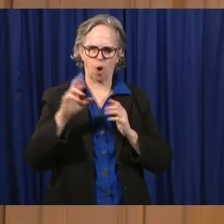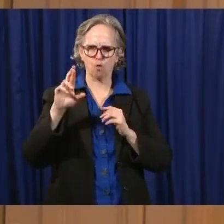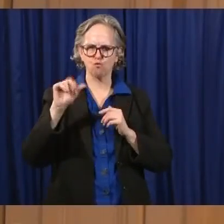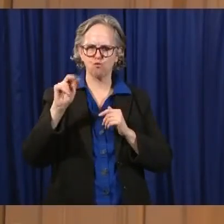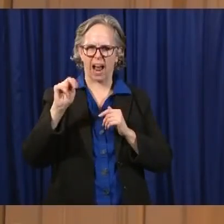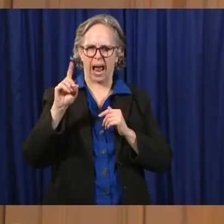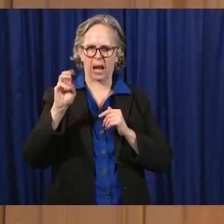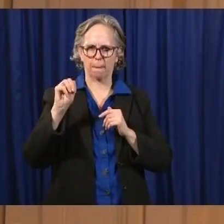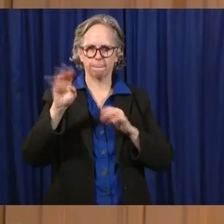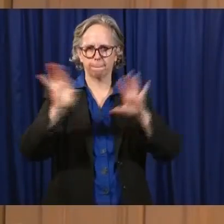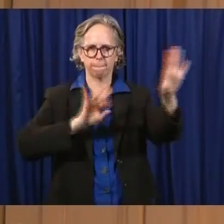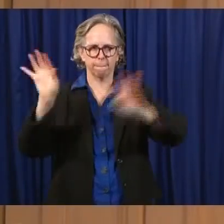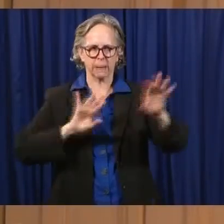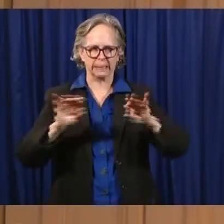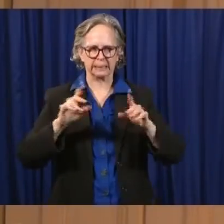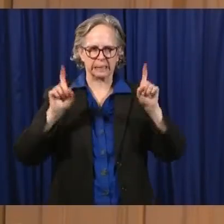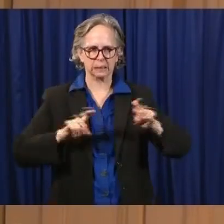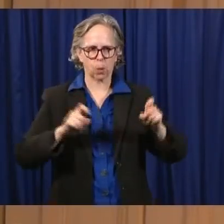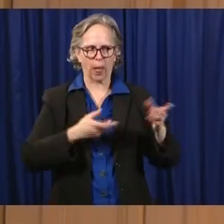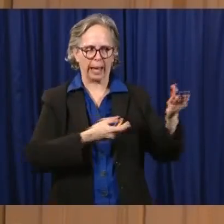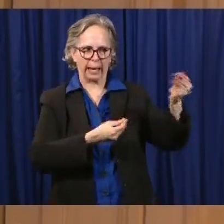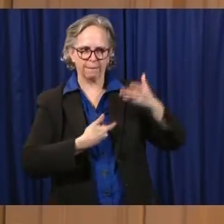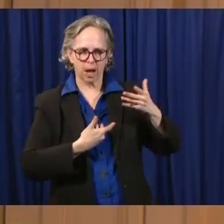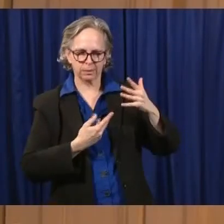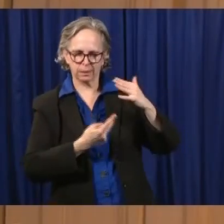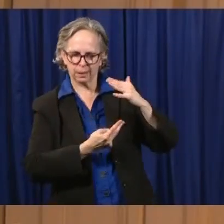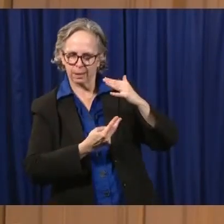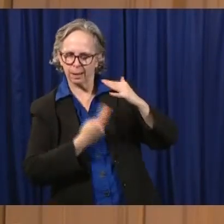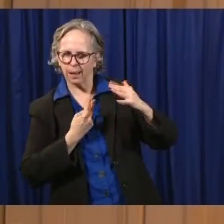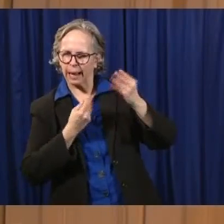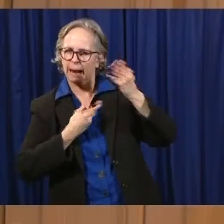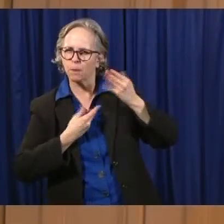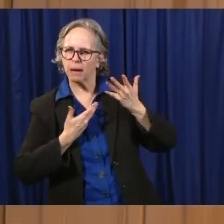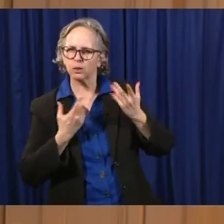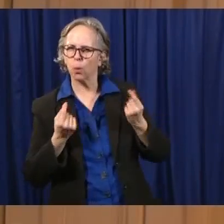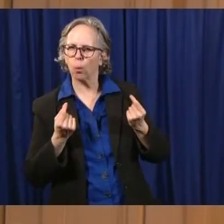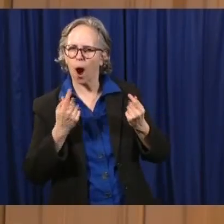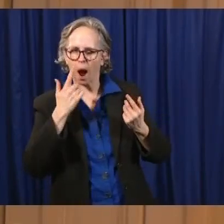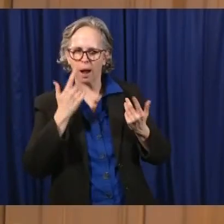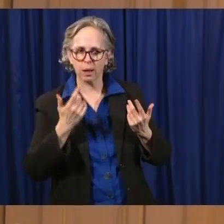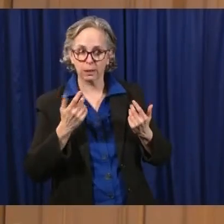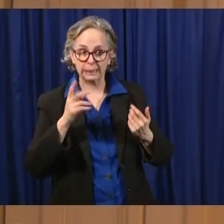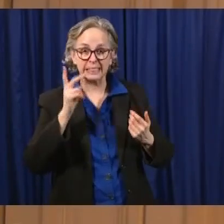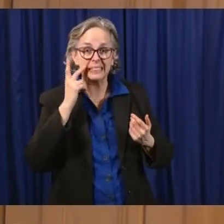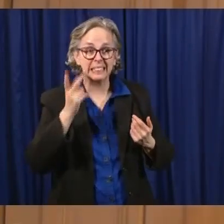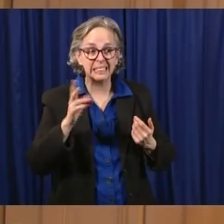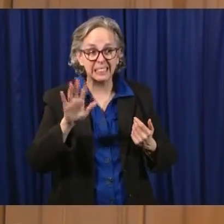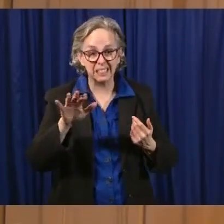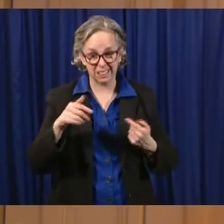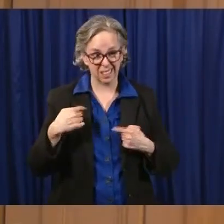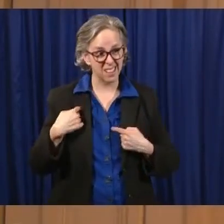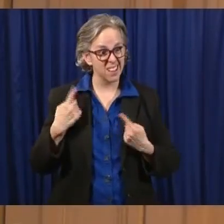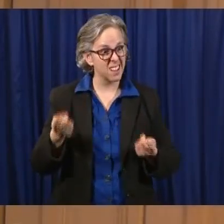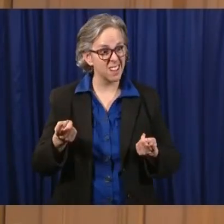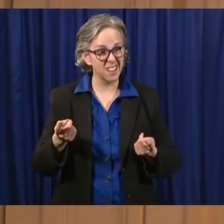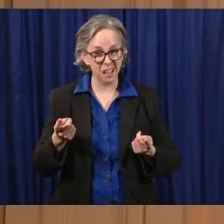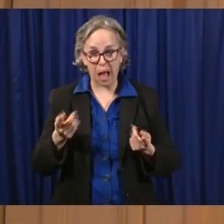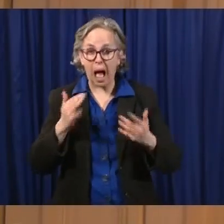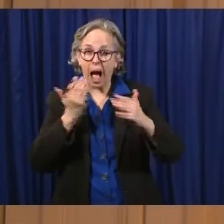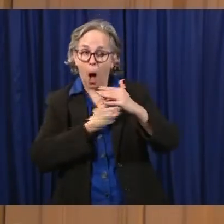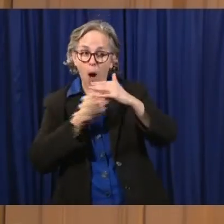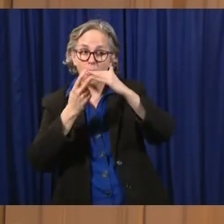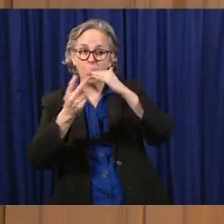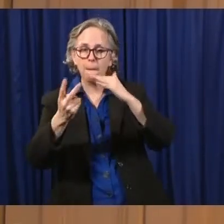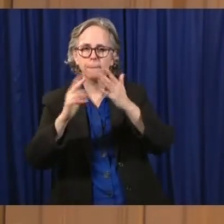numbers. And each day you see our data gets better and people are like, why aren't you giving us this? Some of the data wasn't never owned by the Department of